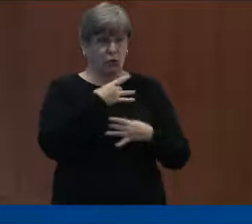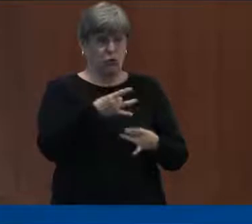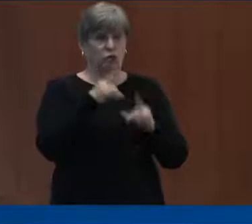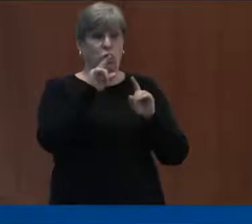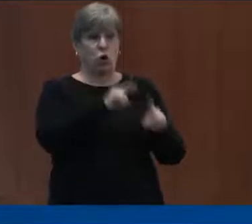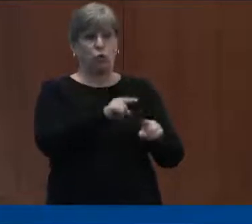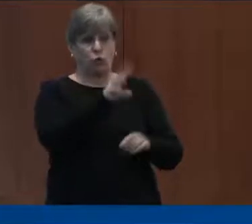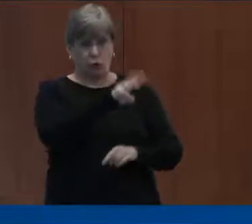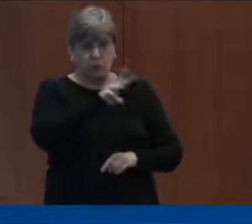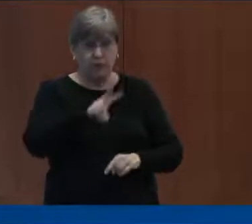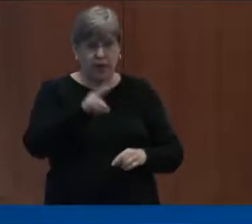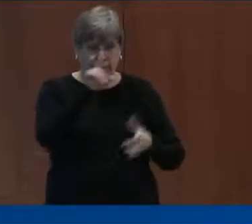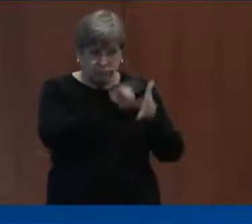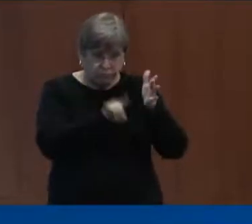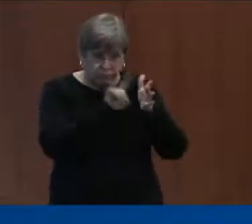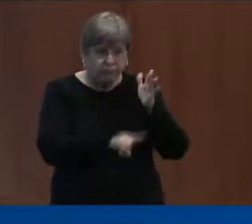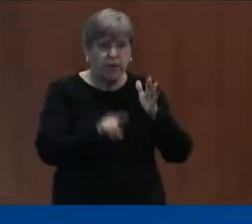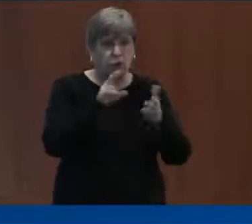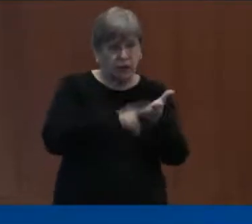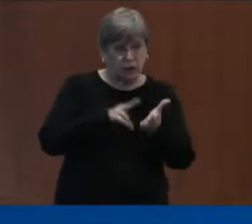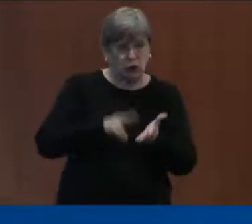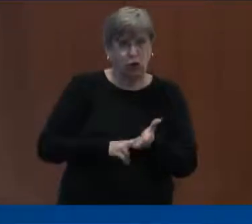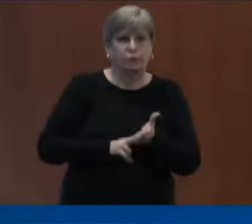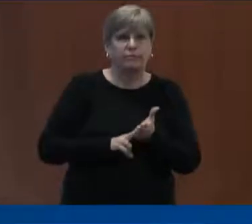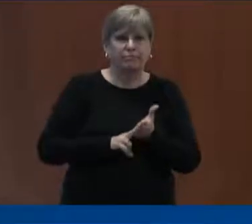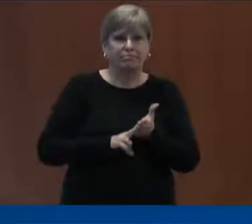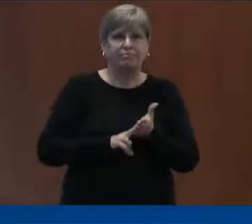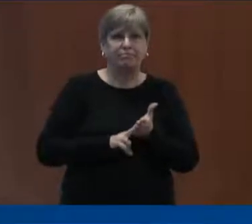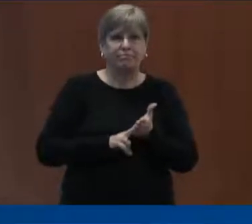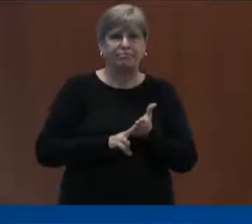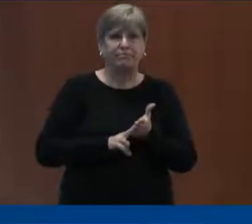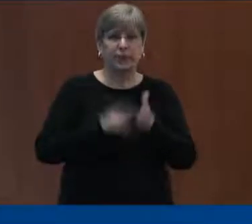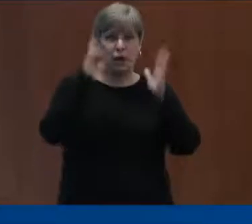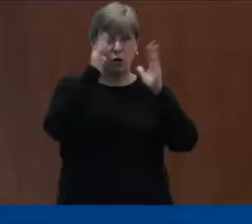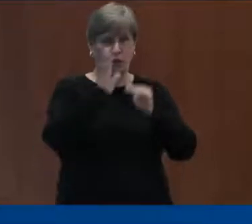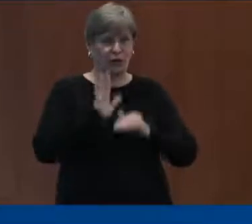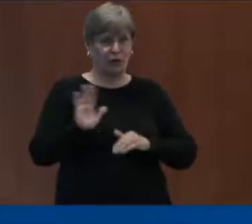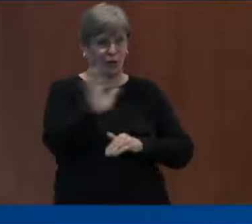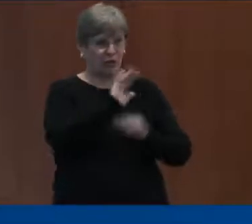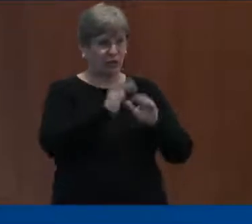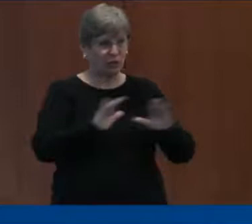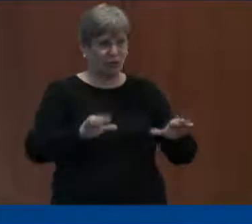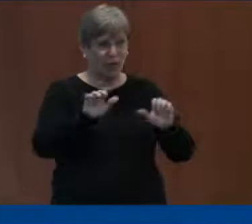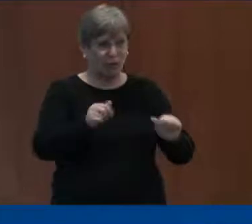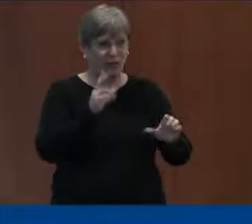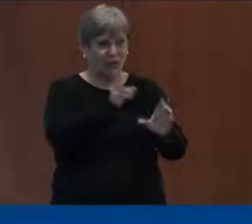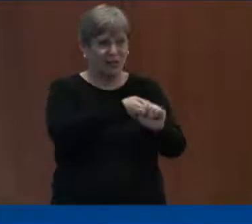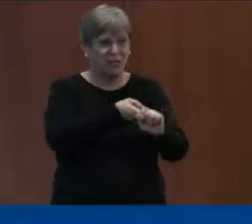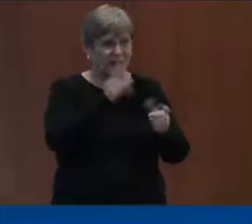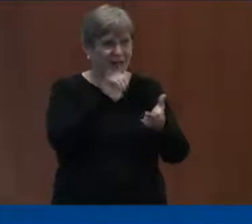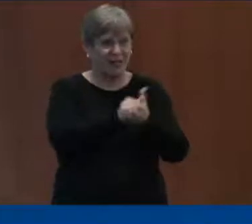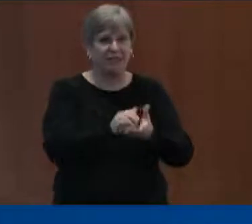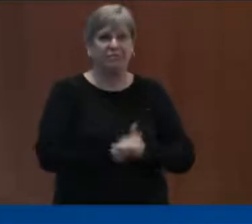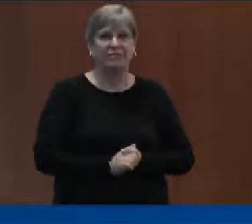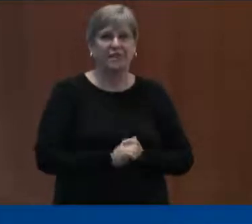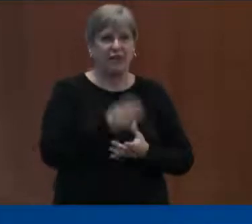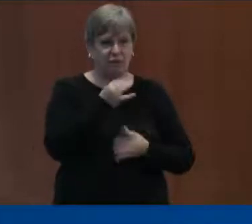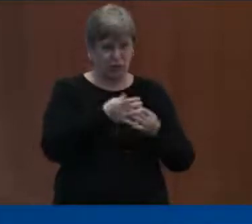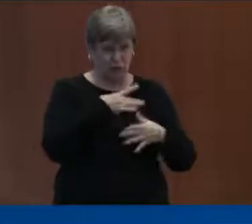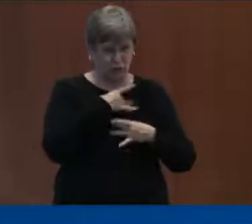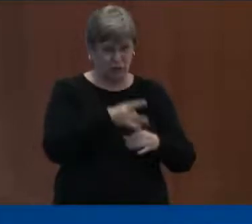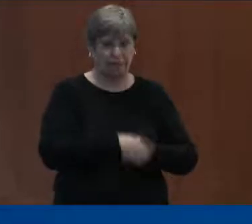website, look things up, register, and hopefully your children will be able to participate in that if you have interest in